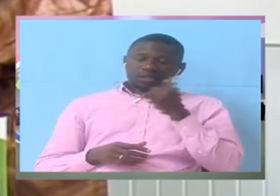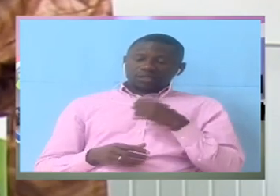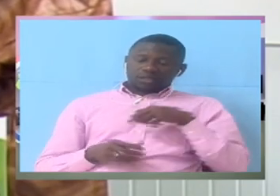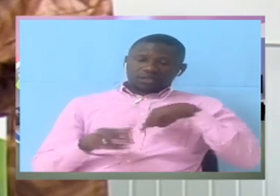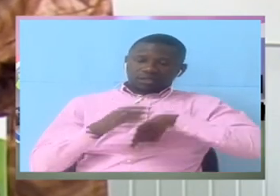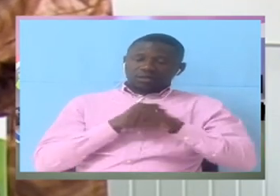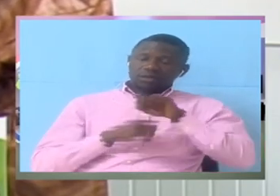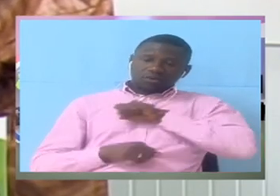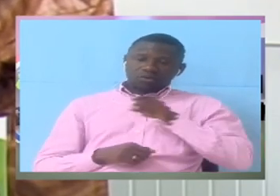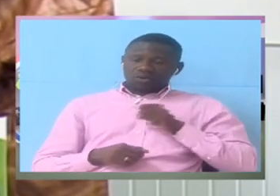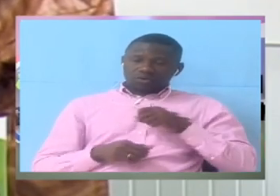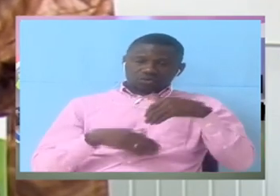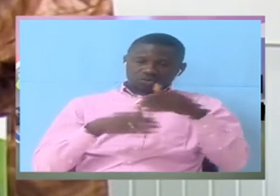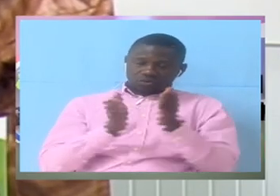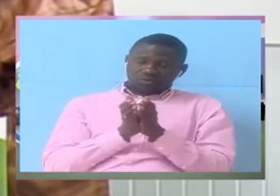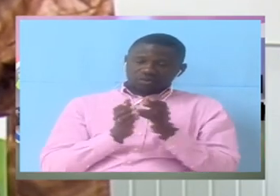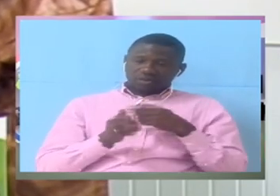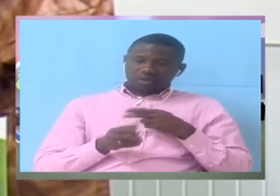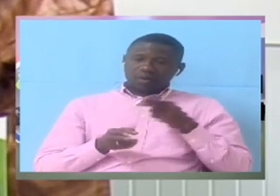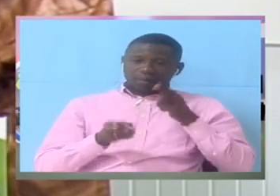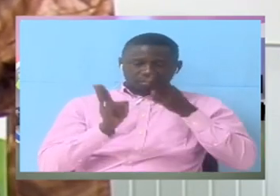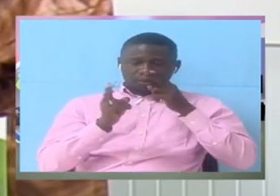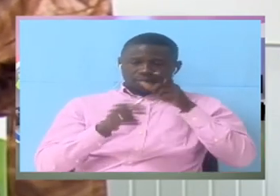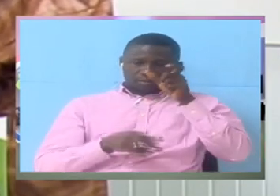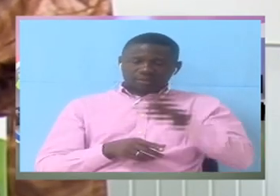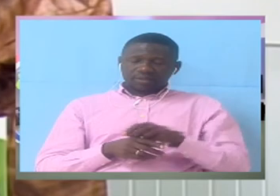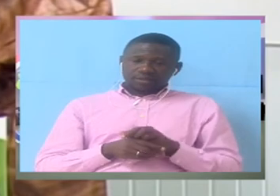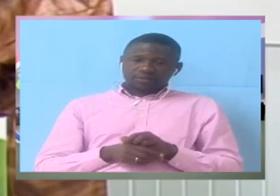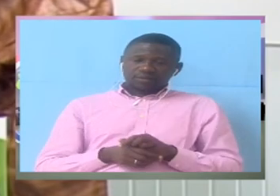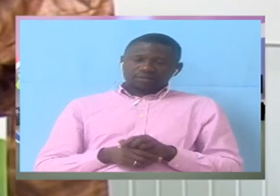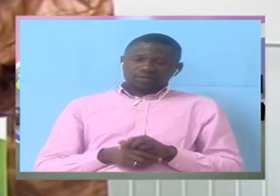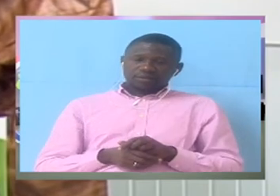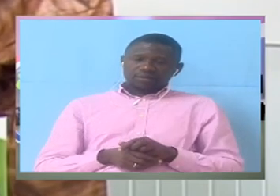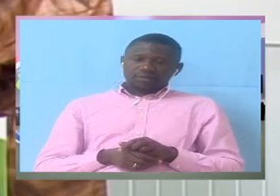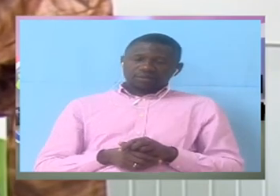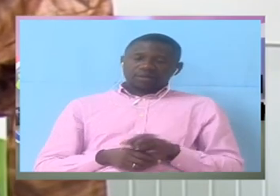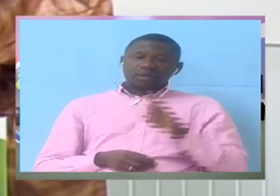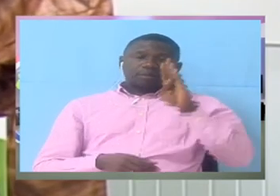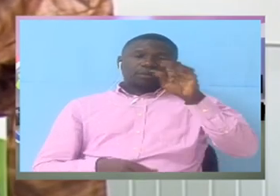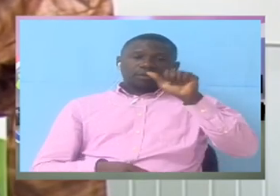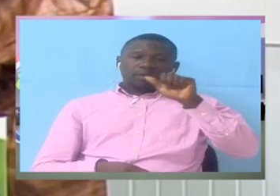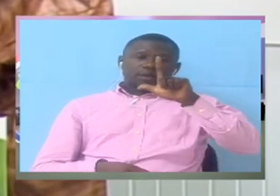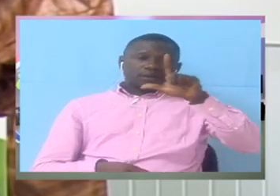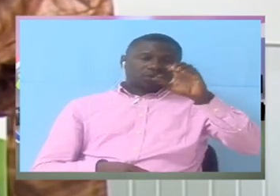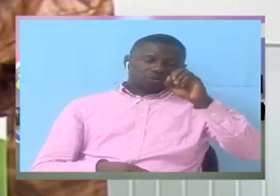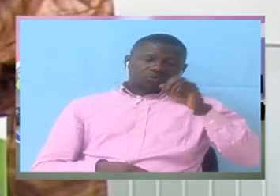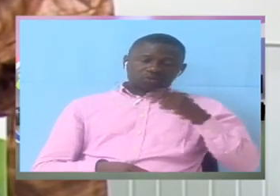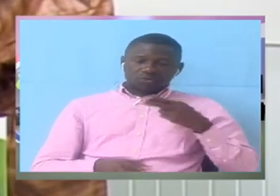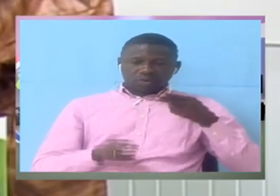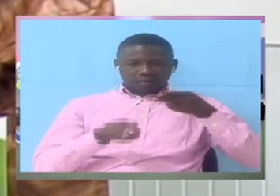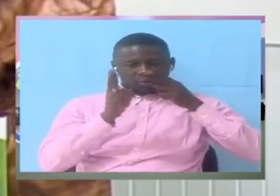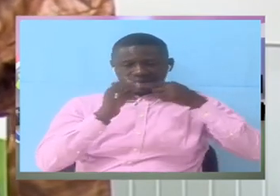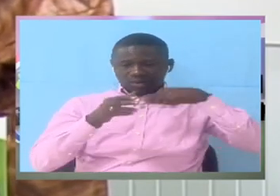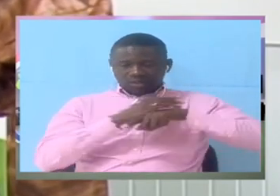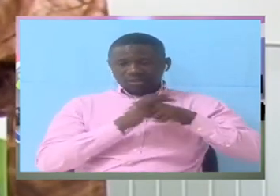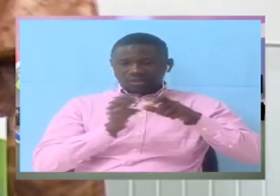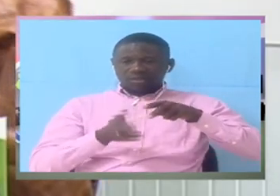Yes, someone was shot in our group. Balo bunga singoto hani bikeso ba singoto mambo. Balo was shot on the leg, and the bullet is still in his